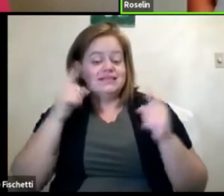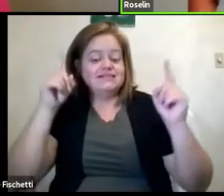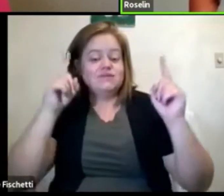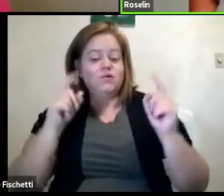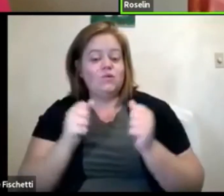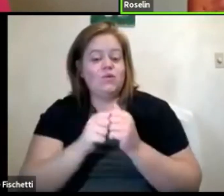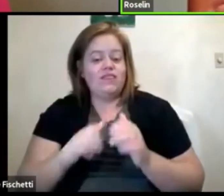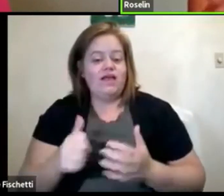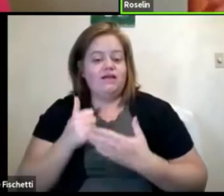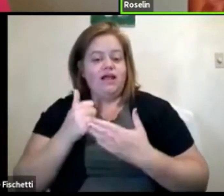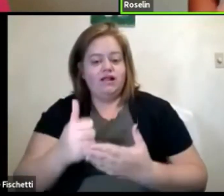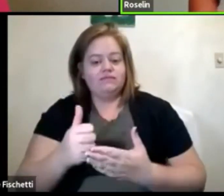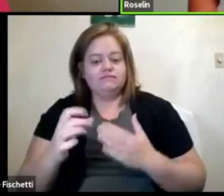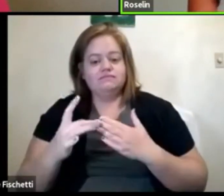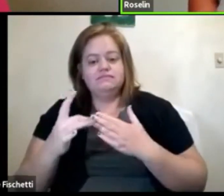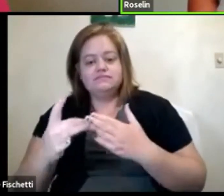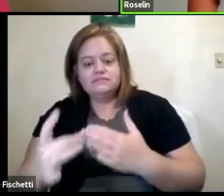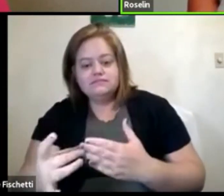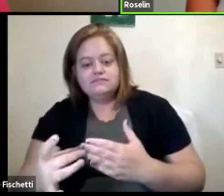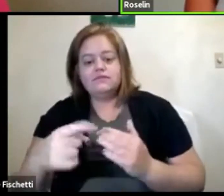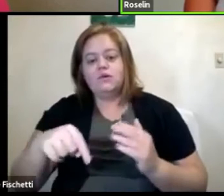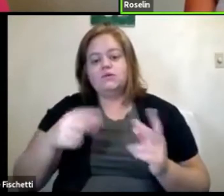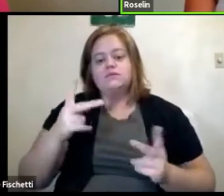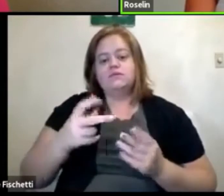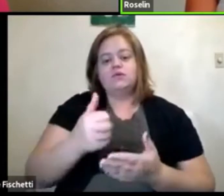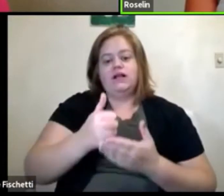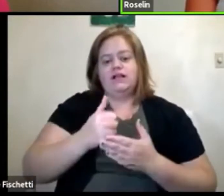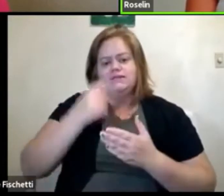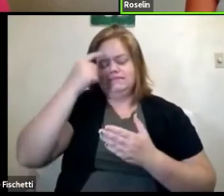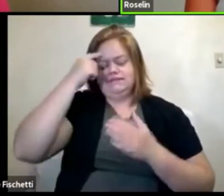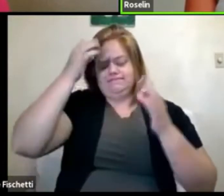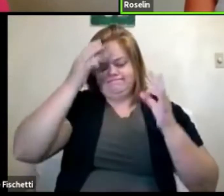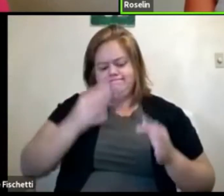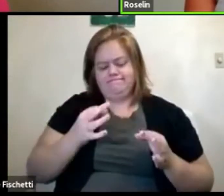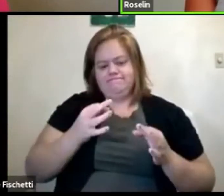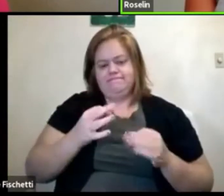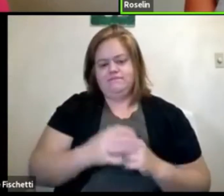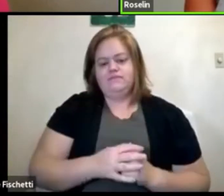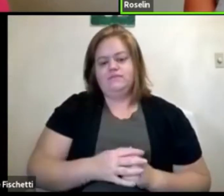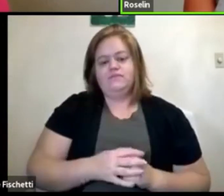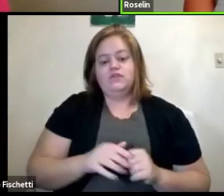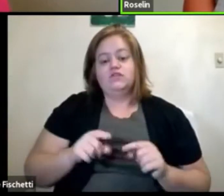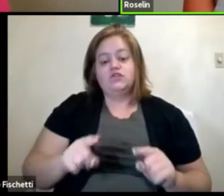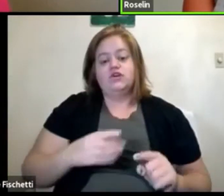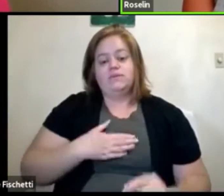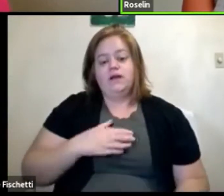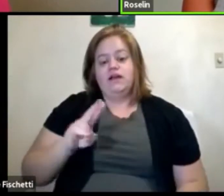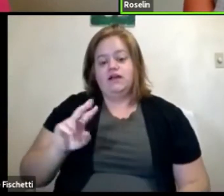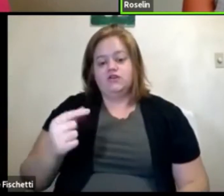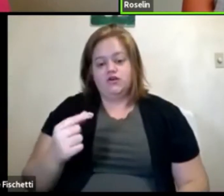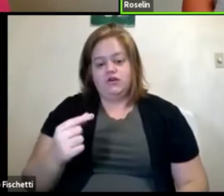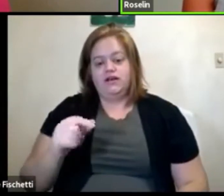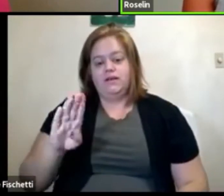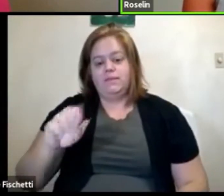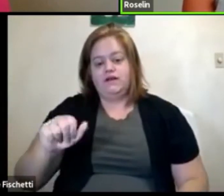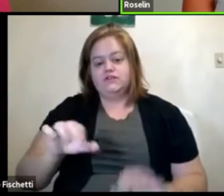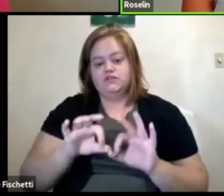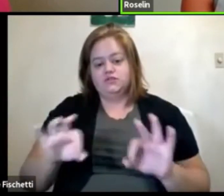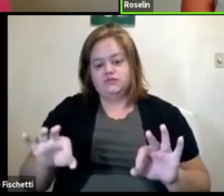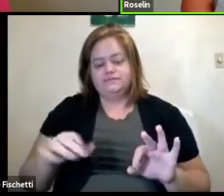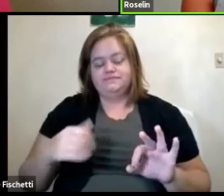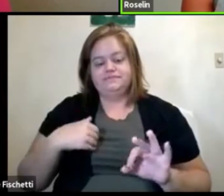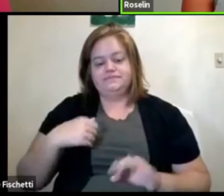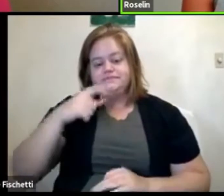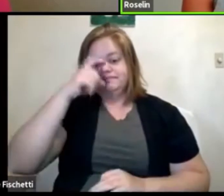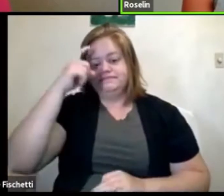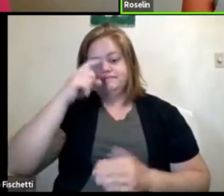through those kind of decision points. When I was an undergrad, I did a summer research internship